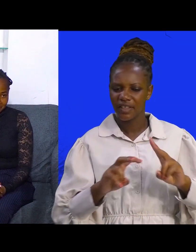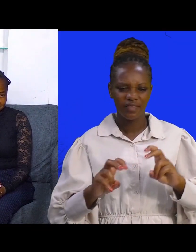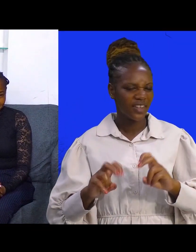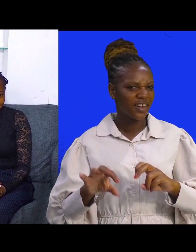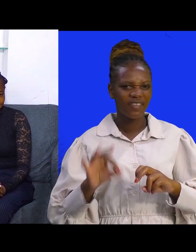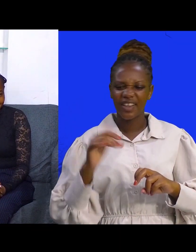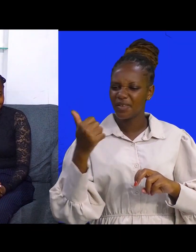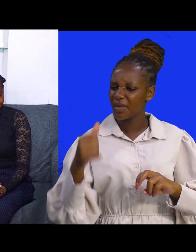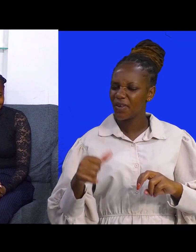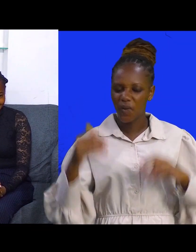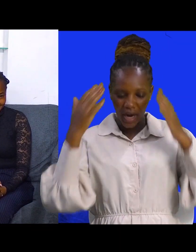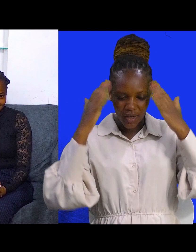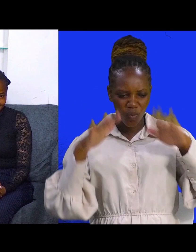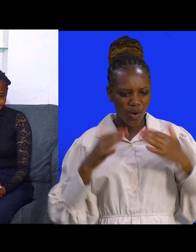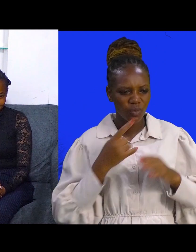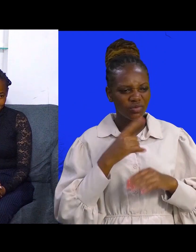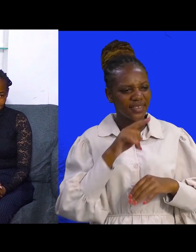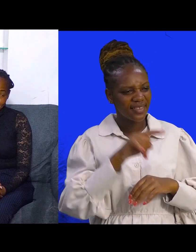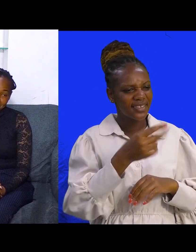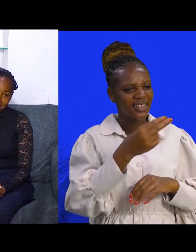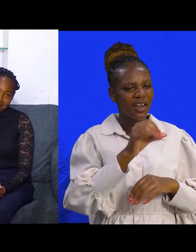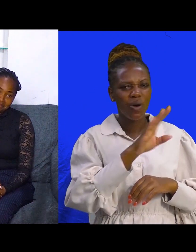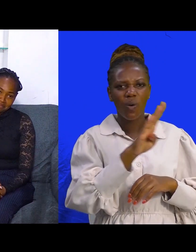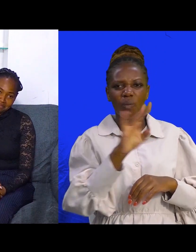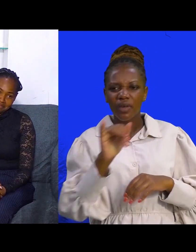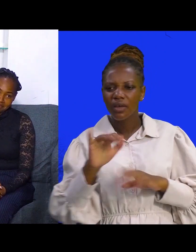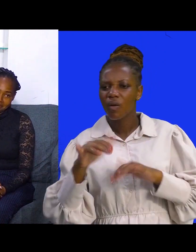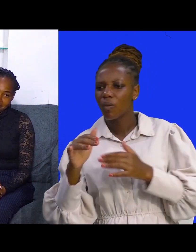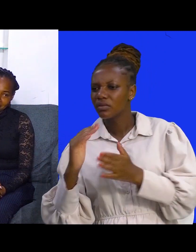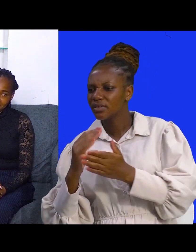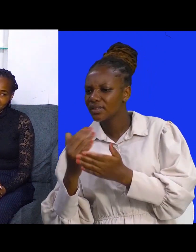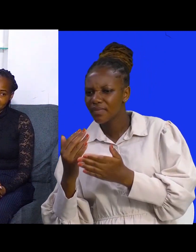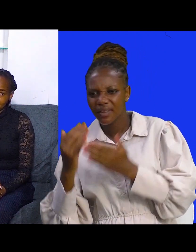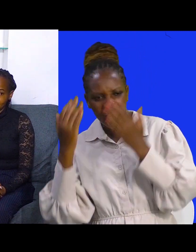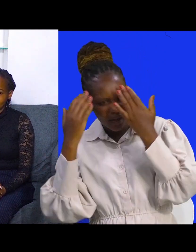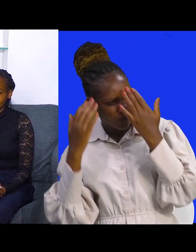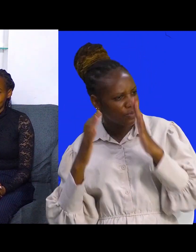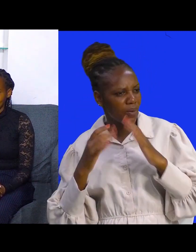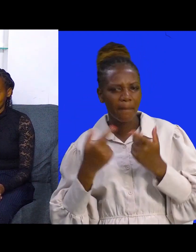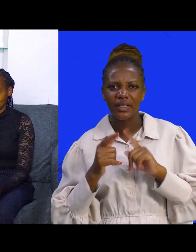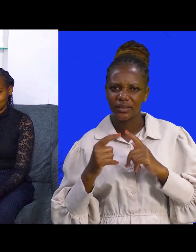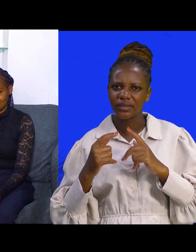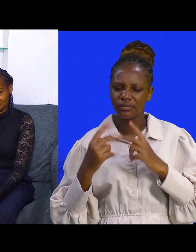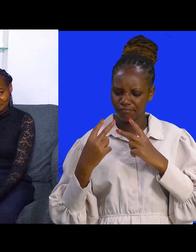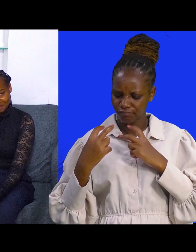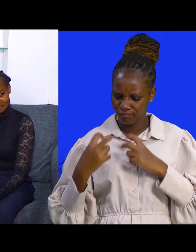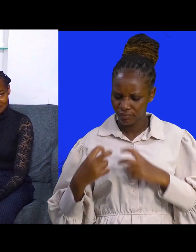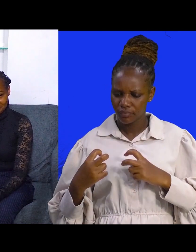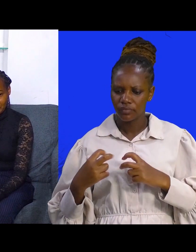them. I've never known how to categorize a hobby and something you're doing when you're not